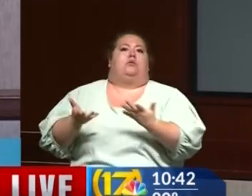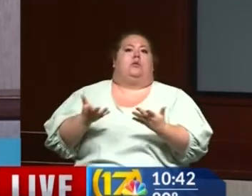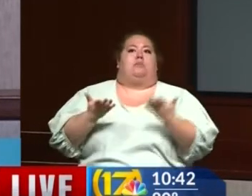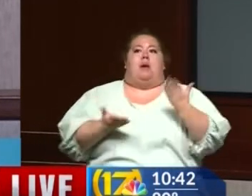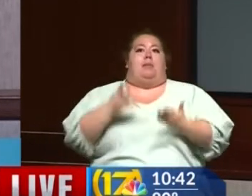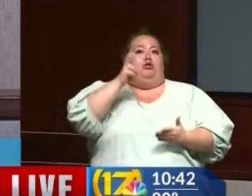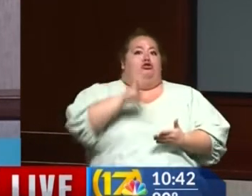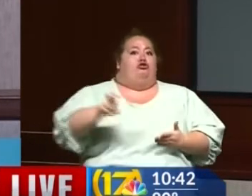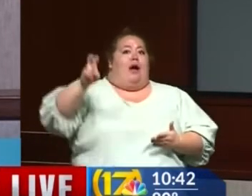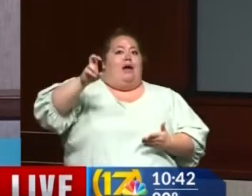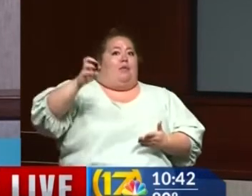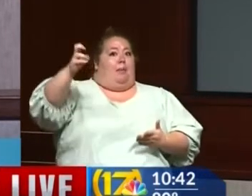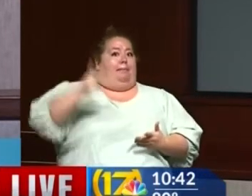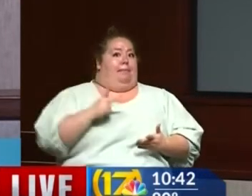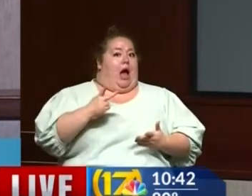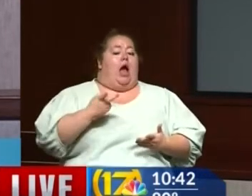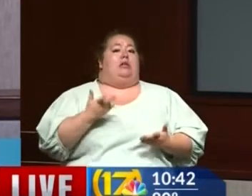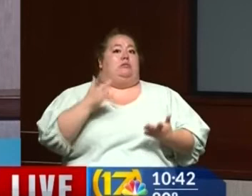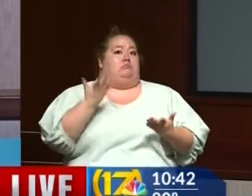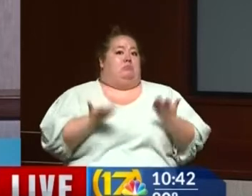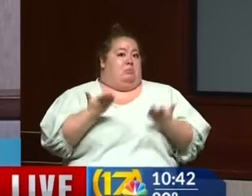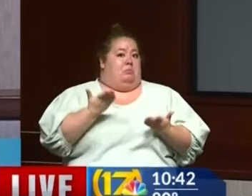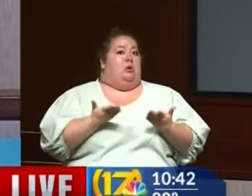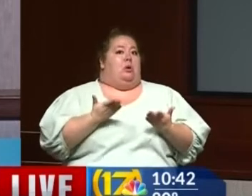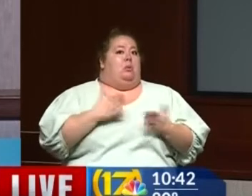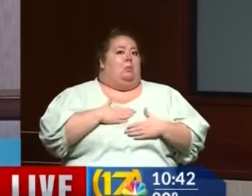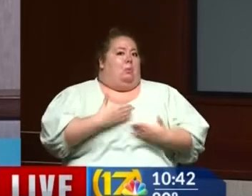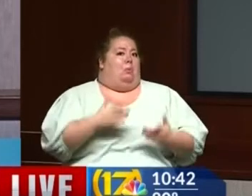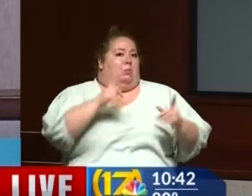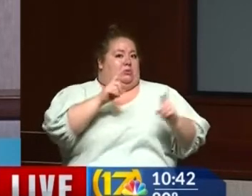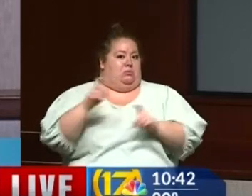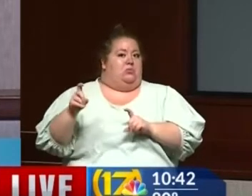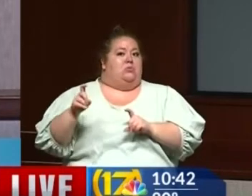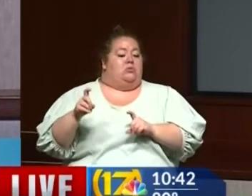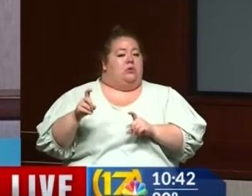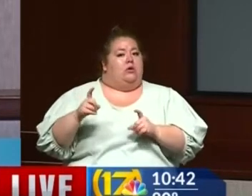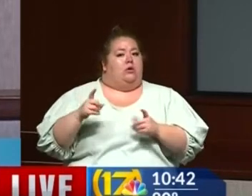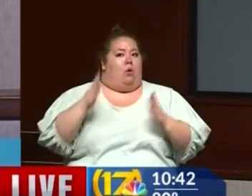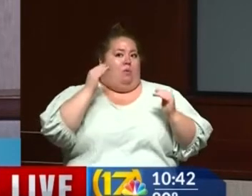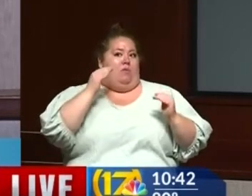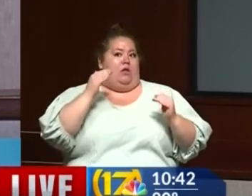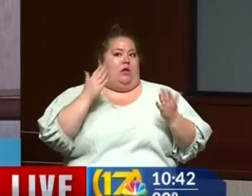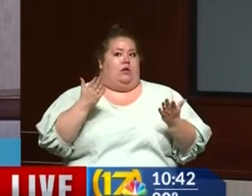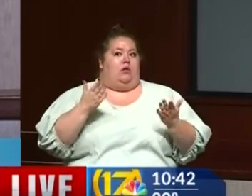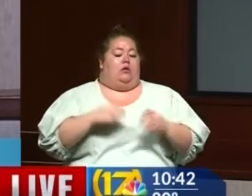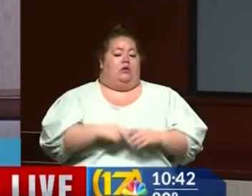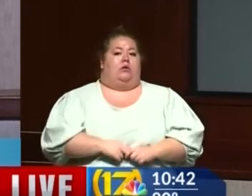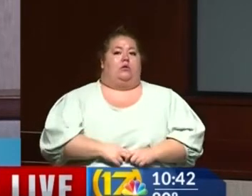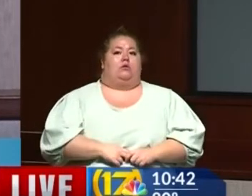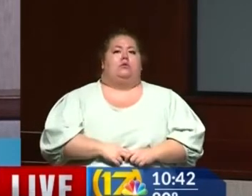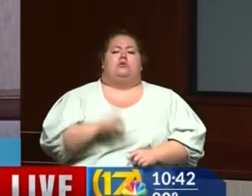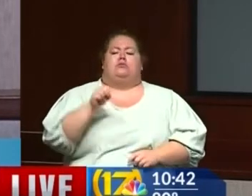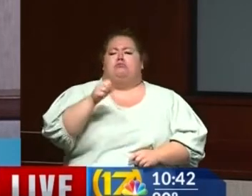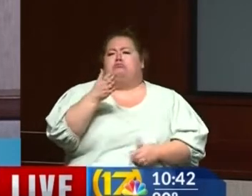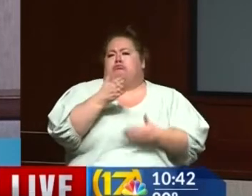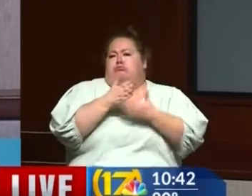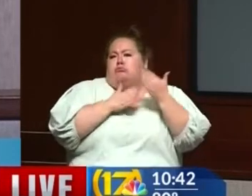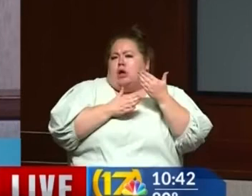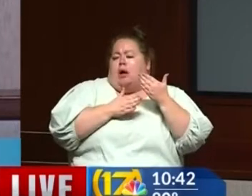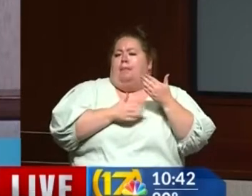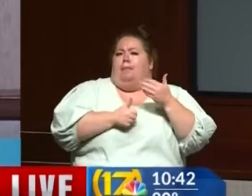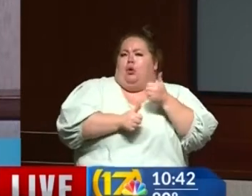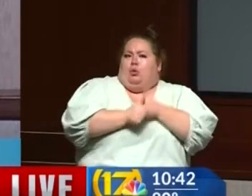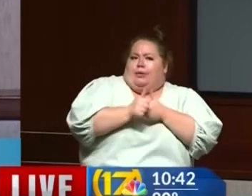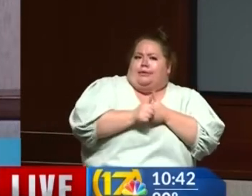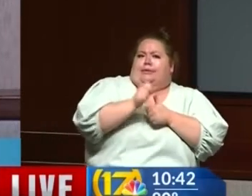and so we are hopeful that it is reflective of what's truly in our community. We know that there is always some risk of missing